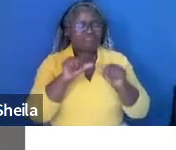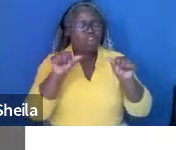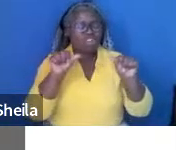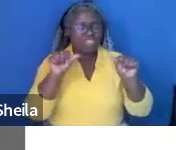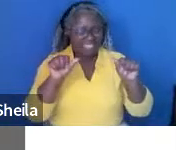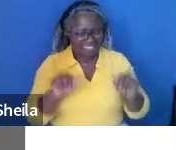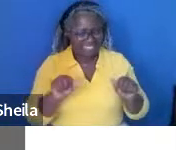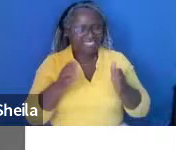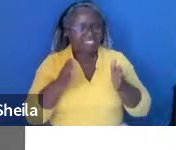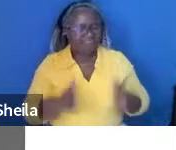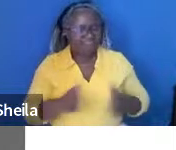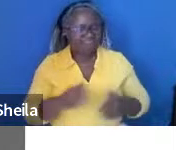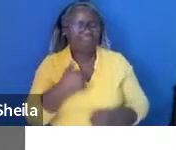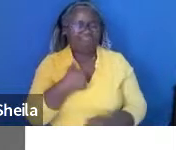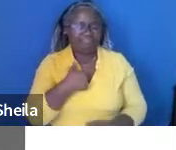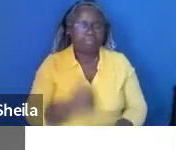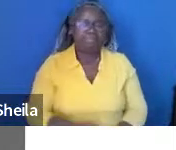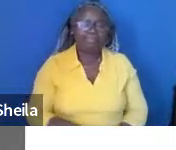an architect.